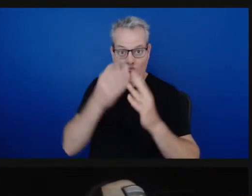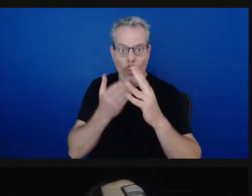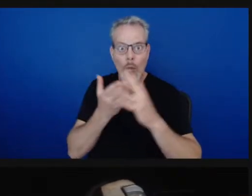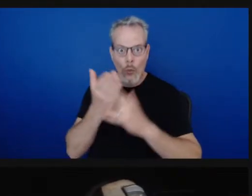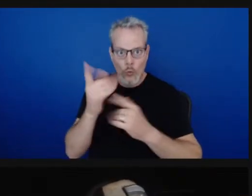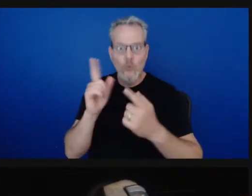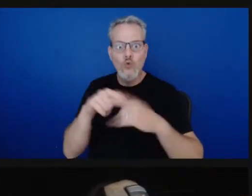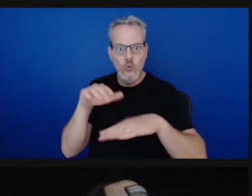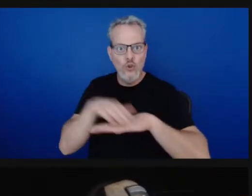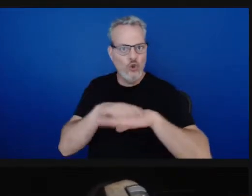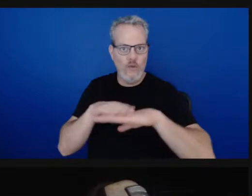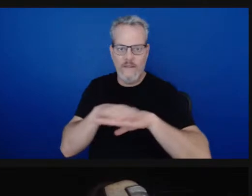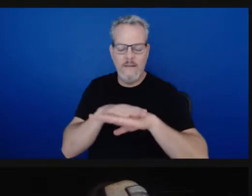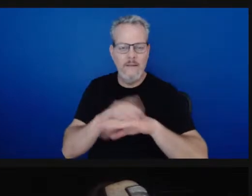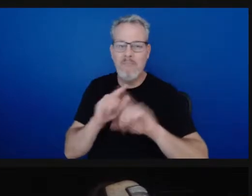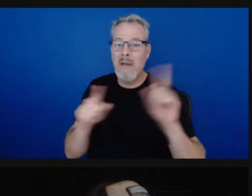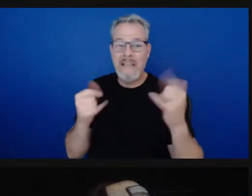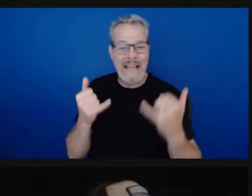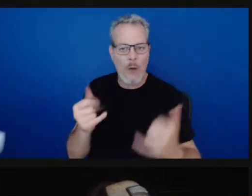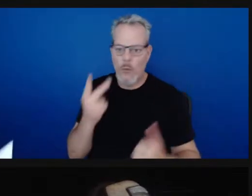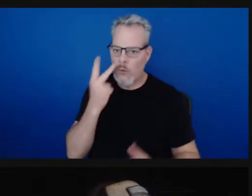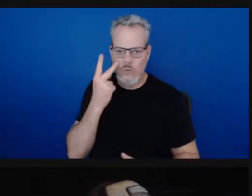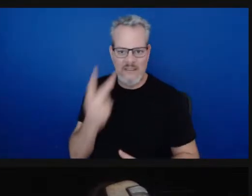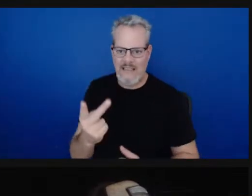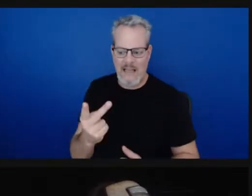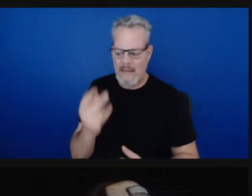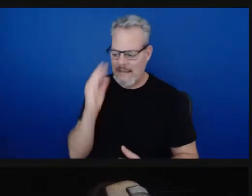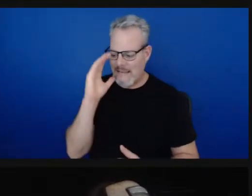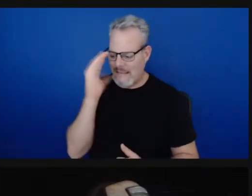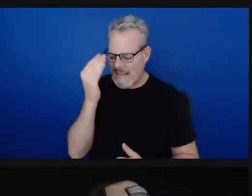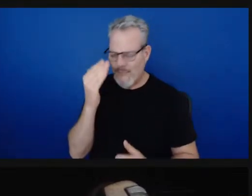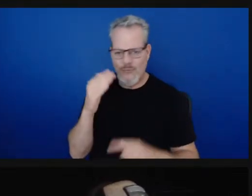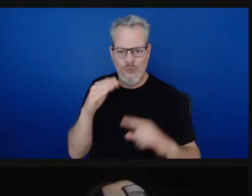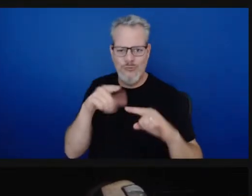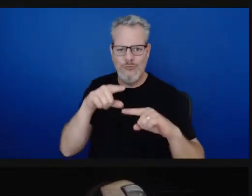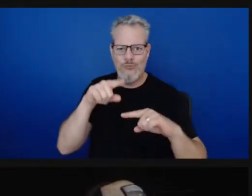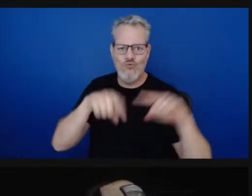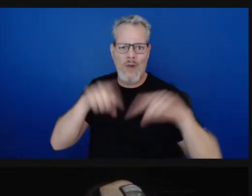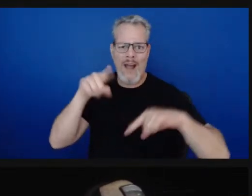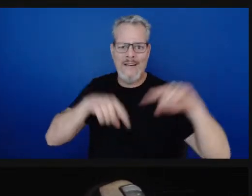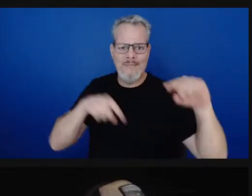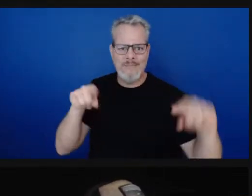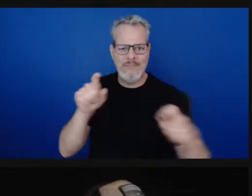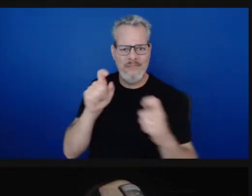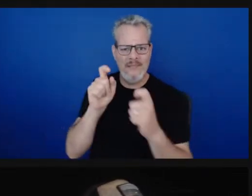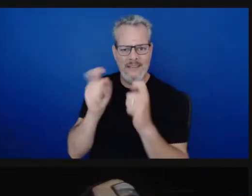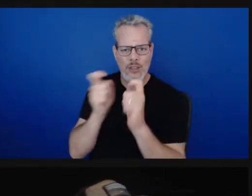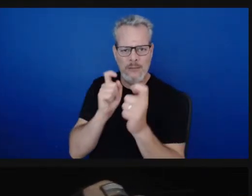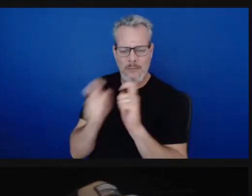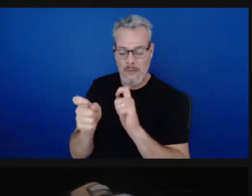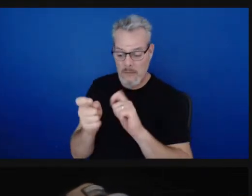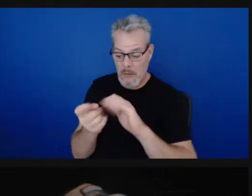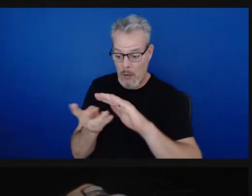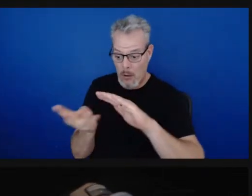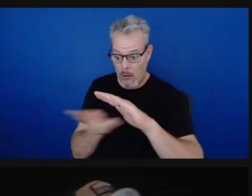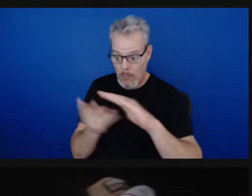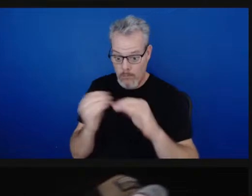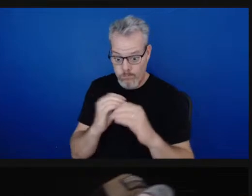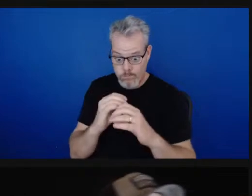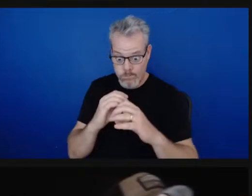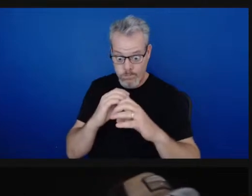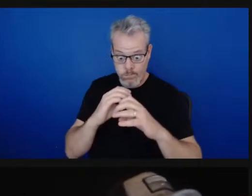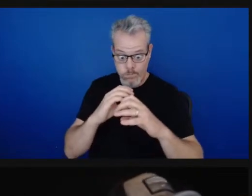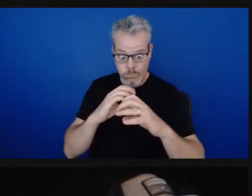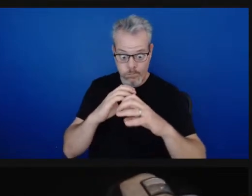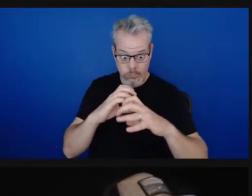see that. We're seeing, it looks like essentially random adjustments, like you have the reservoir filling, and it's cracking over here and over there and